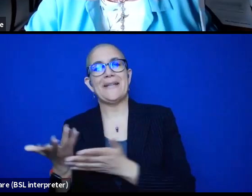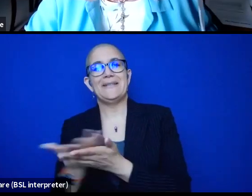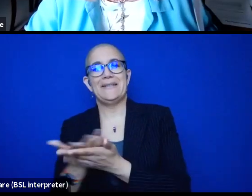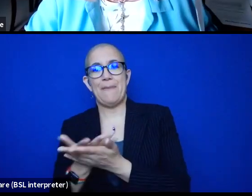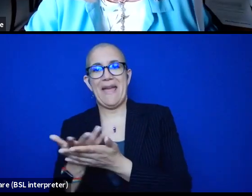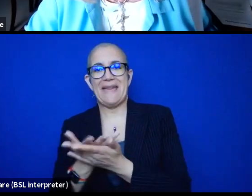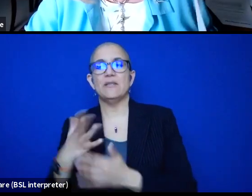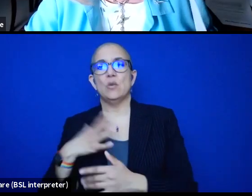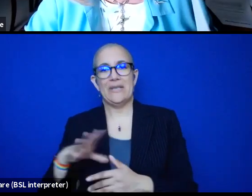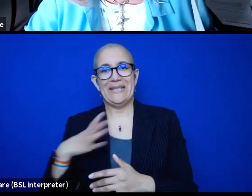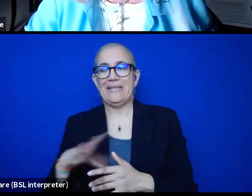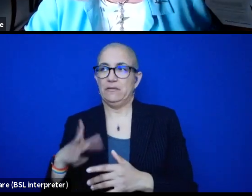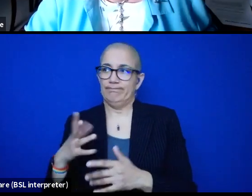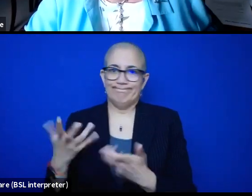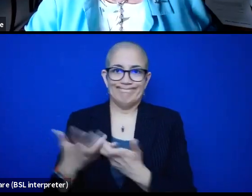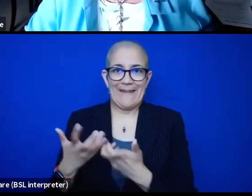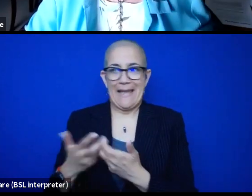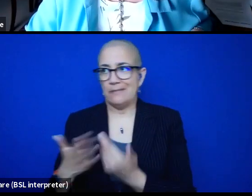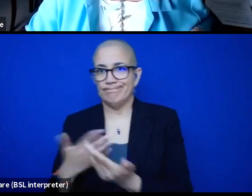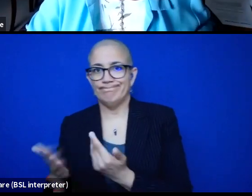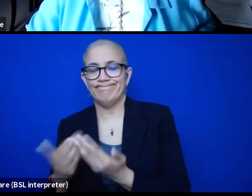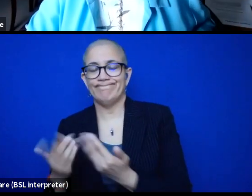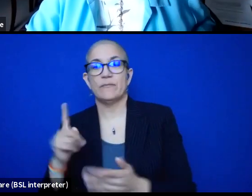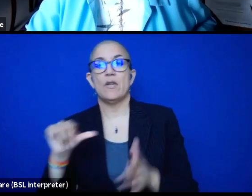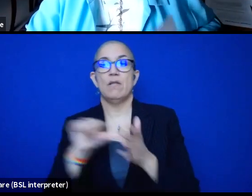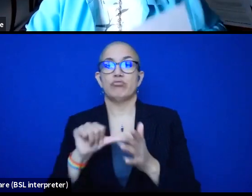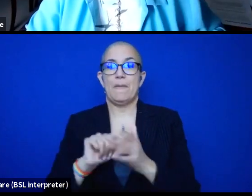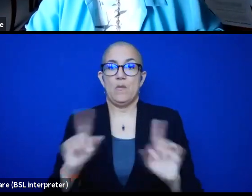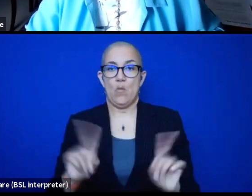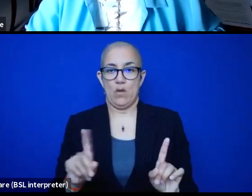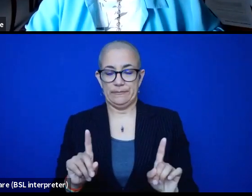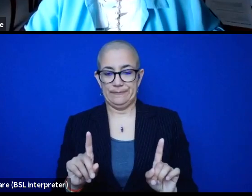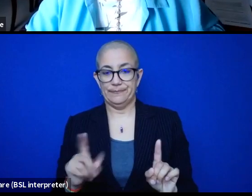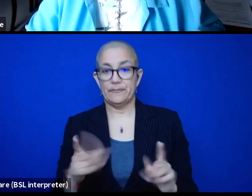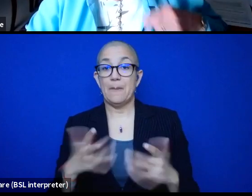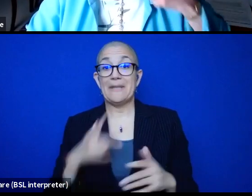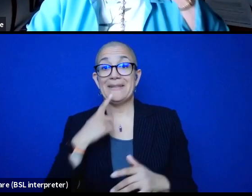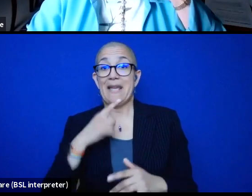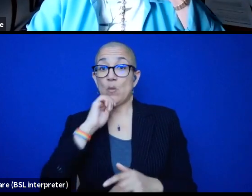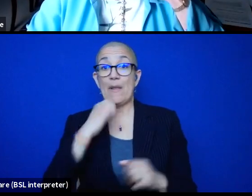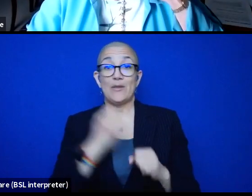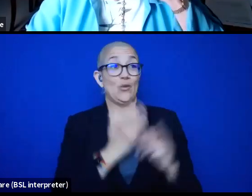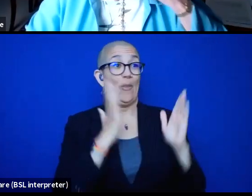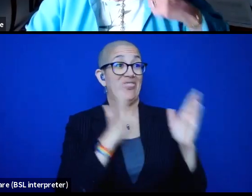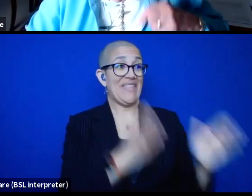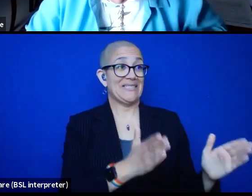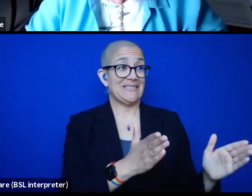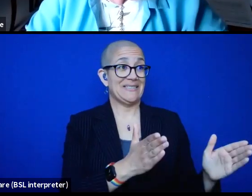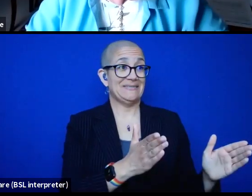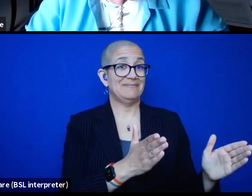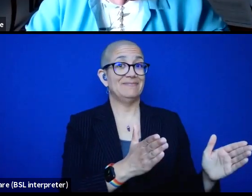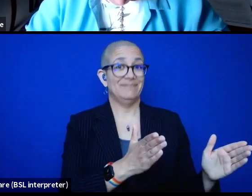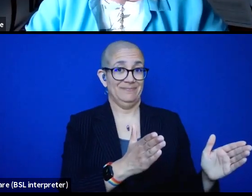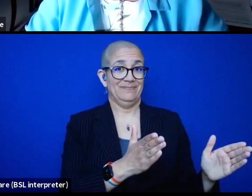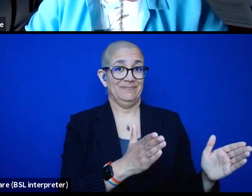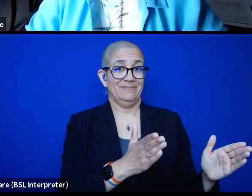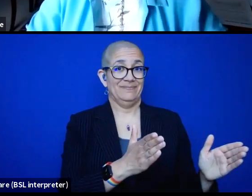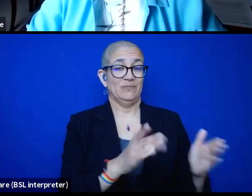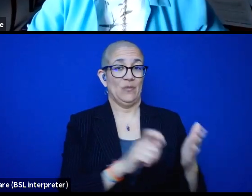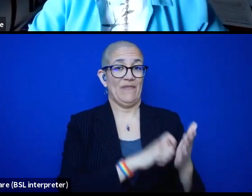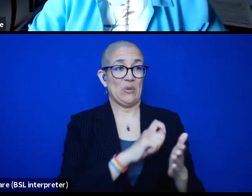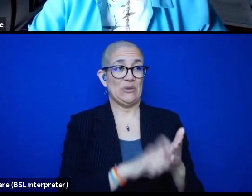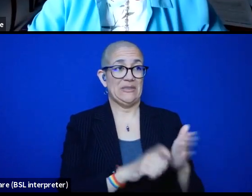had about how we did that. The problem was that having said we were going to do one thing, we then voted and pushed